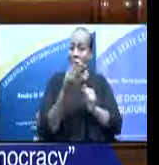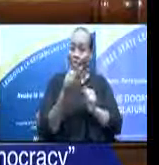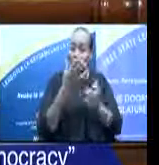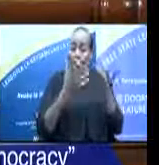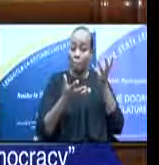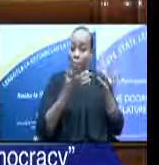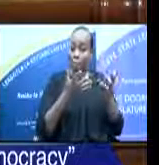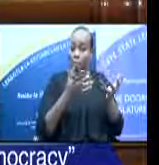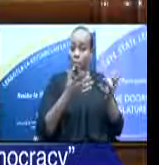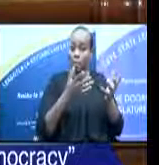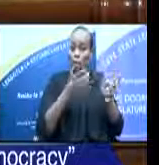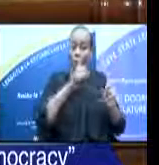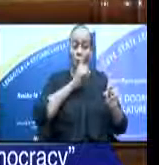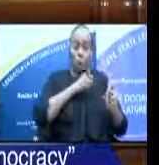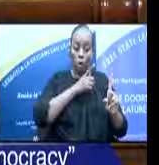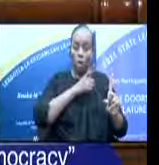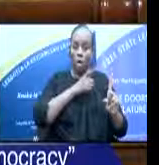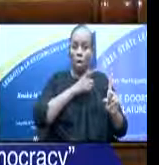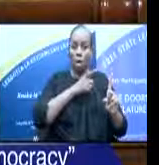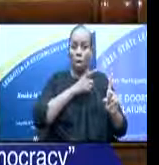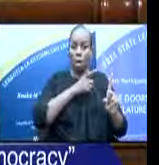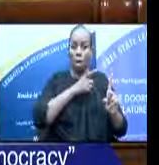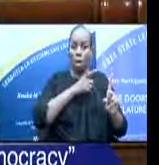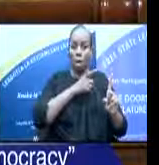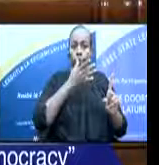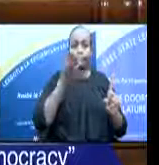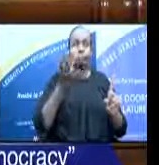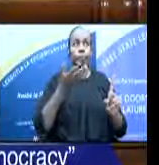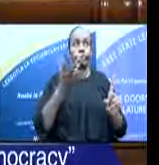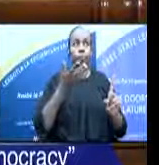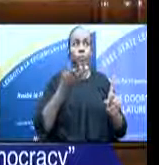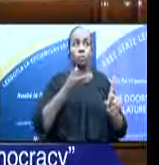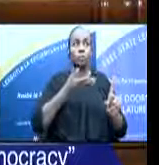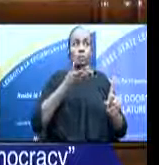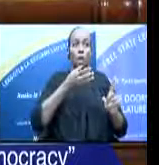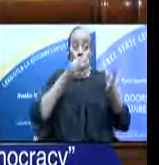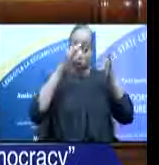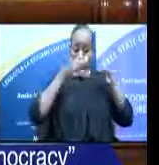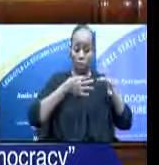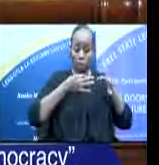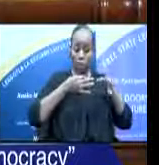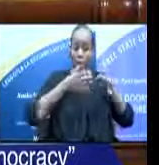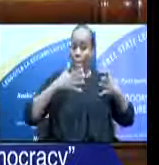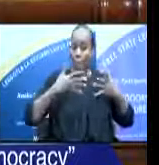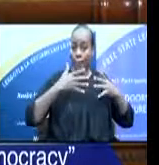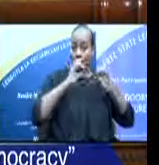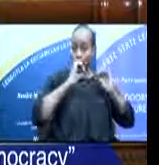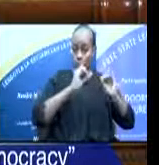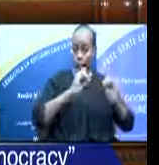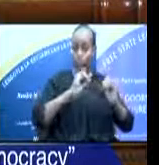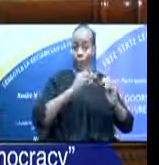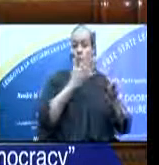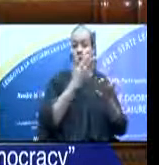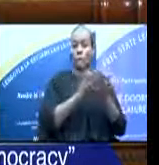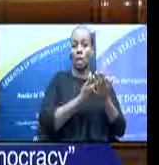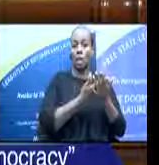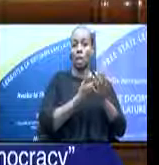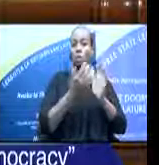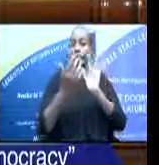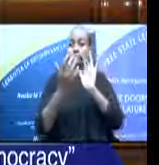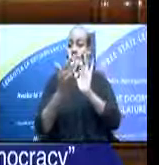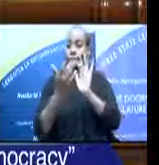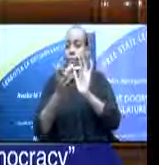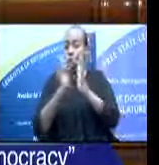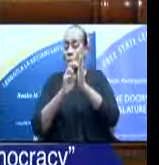is an order, that a ruling that you are not happy with, you must go consult